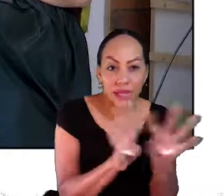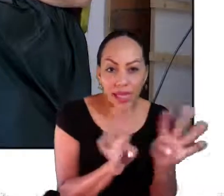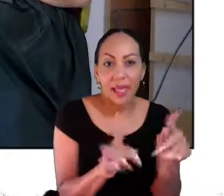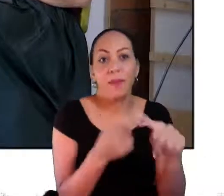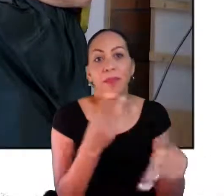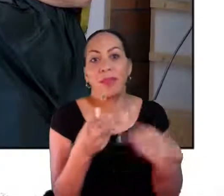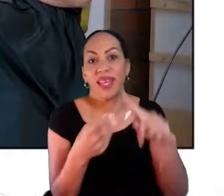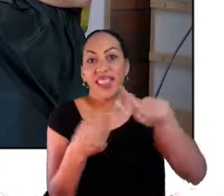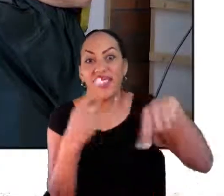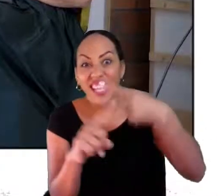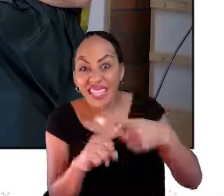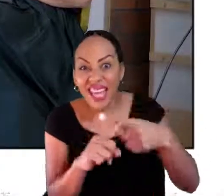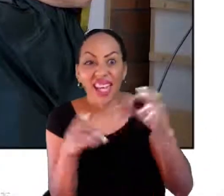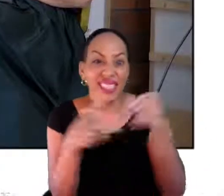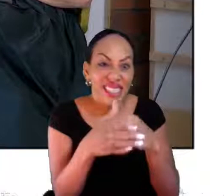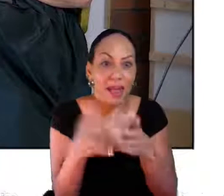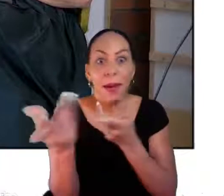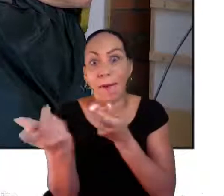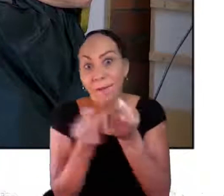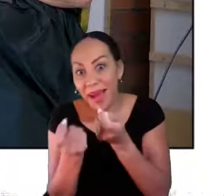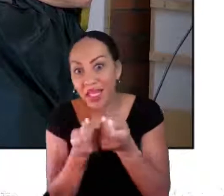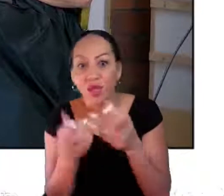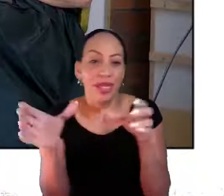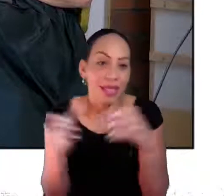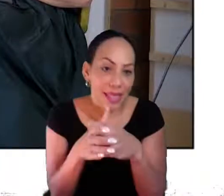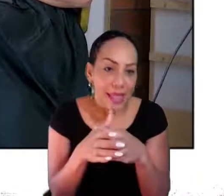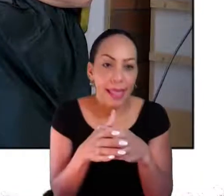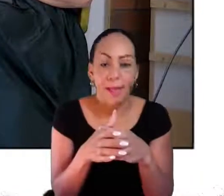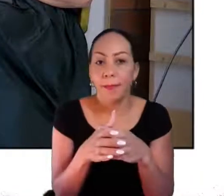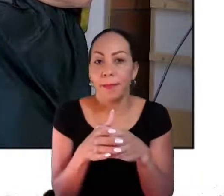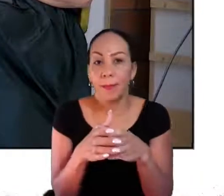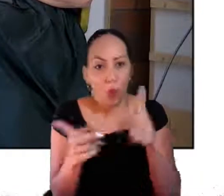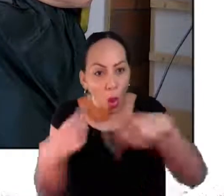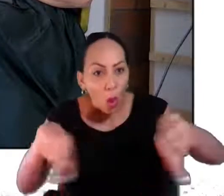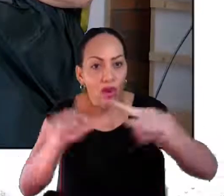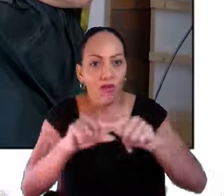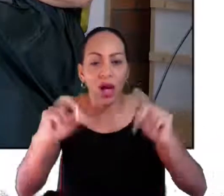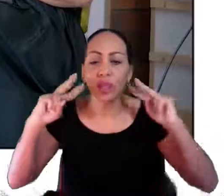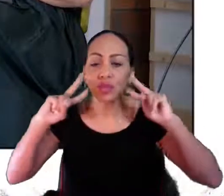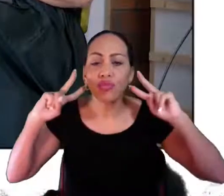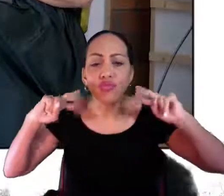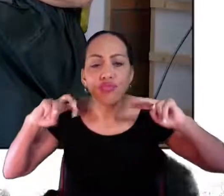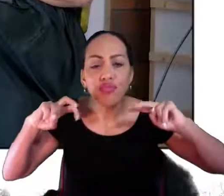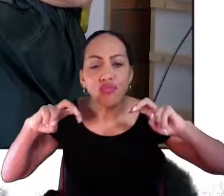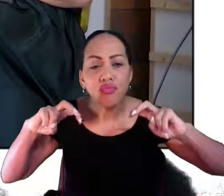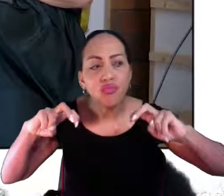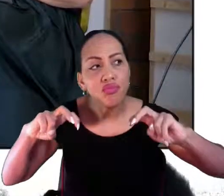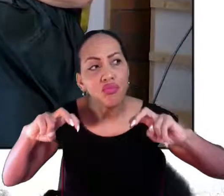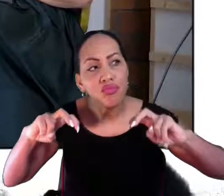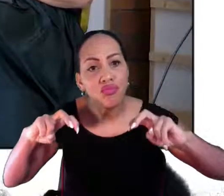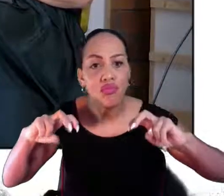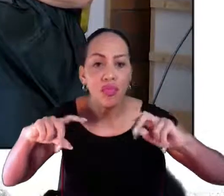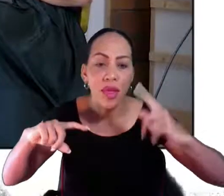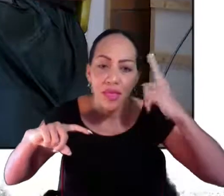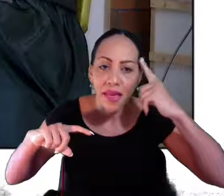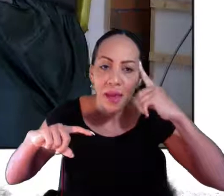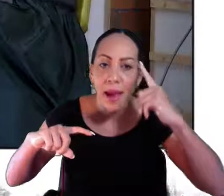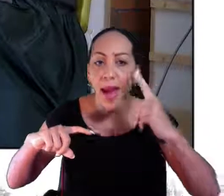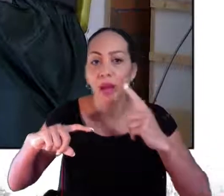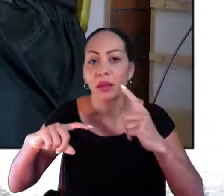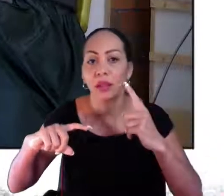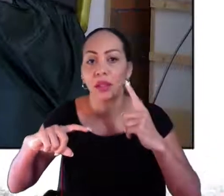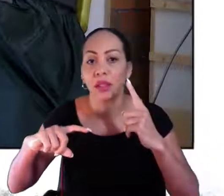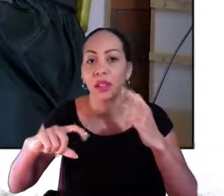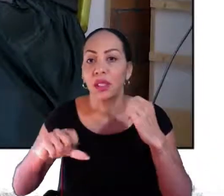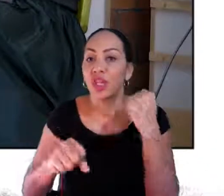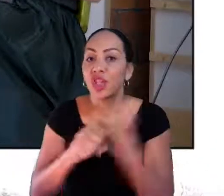top of that. To really kind of try and build a picture of who we were across a bunch of different characteristics. So, you know, age, gender, ethnicity, sexuality, all of those